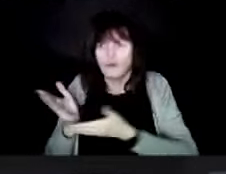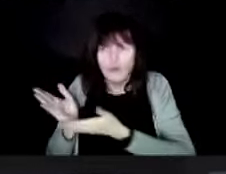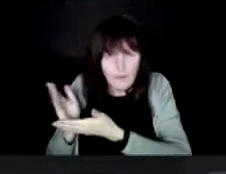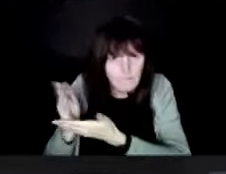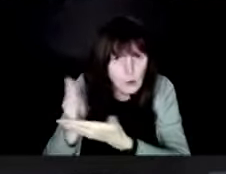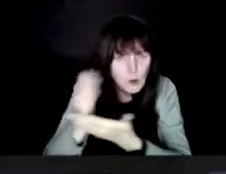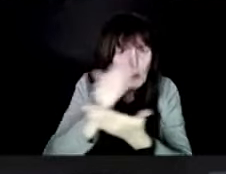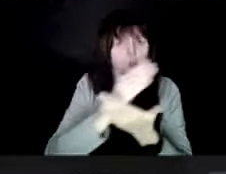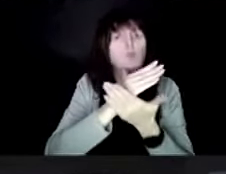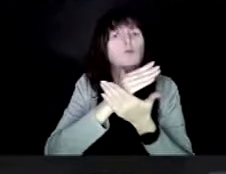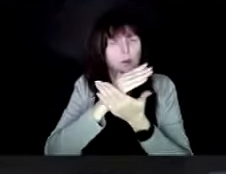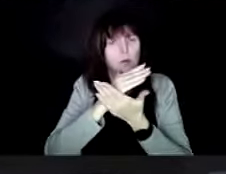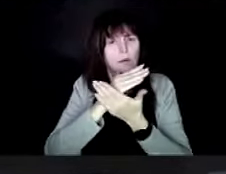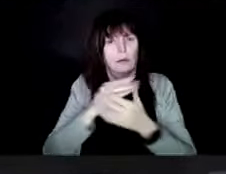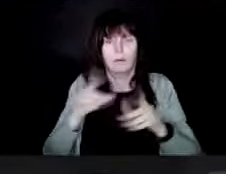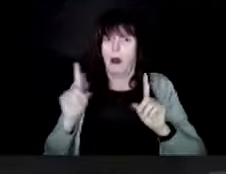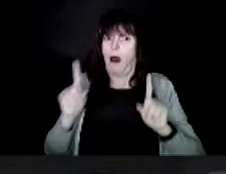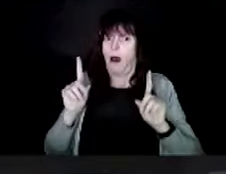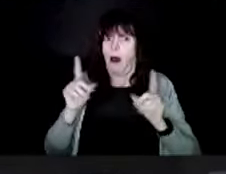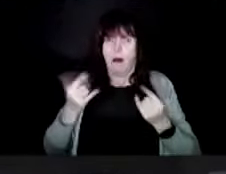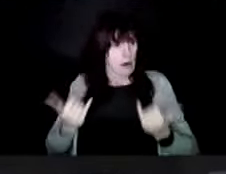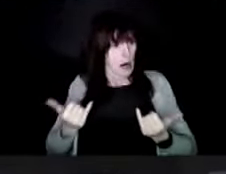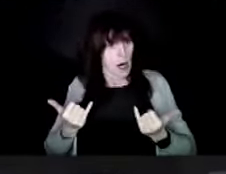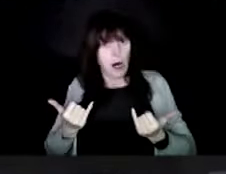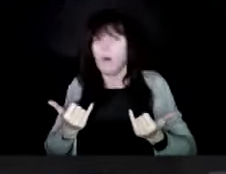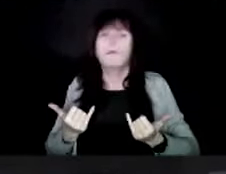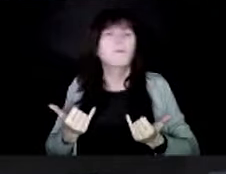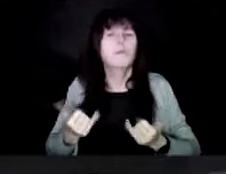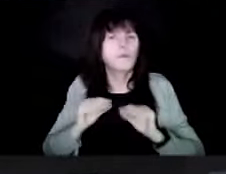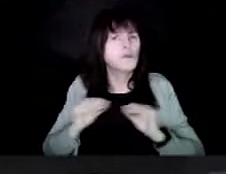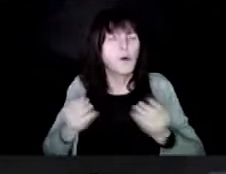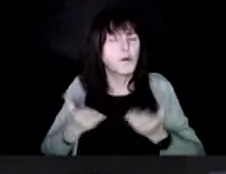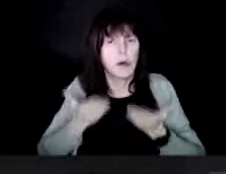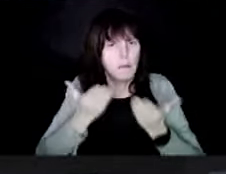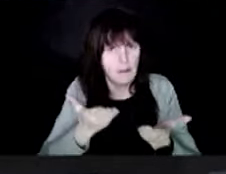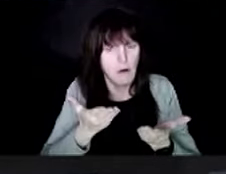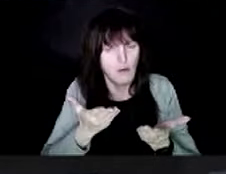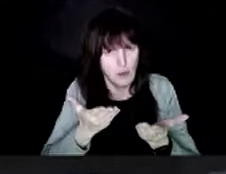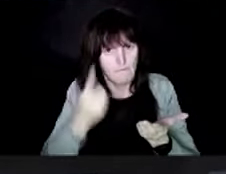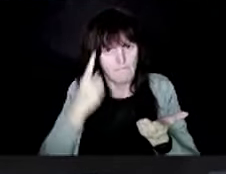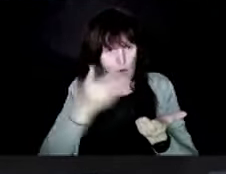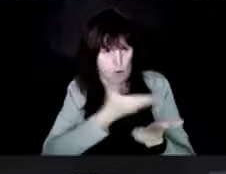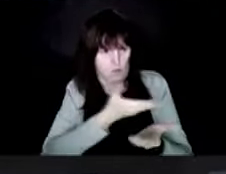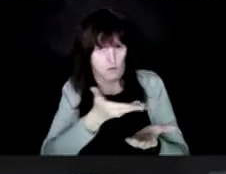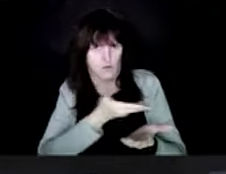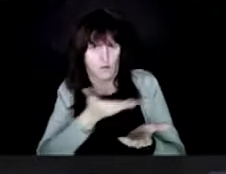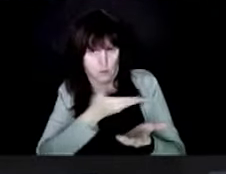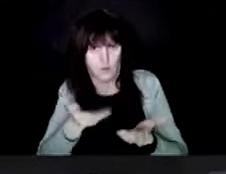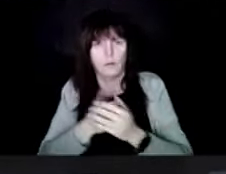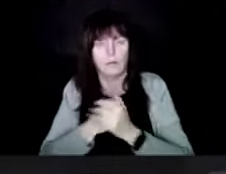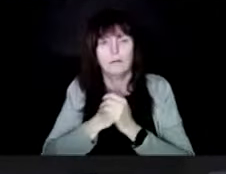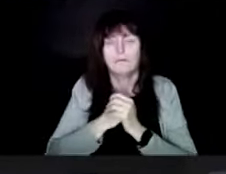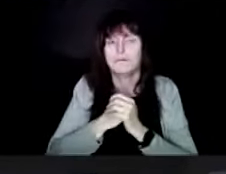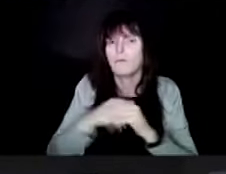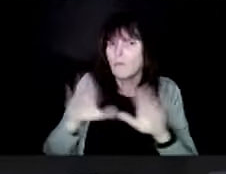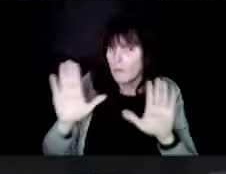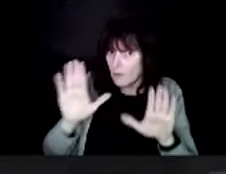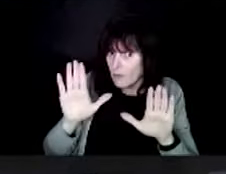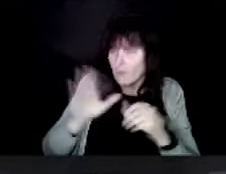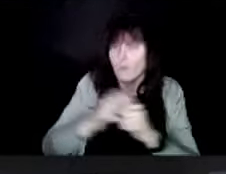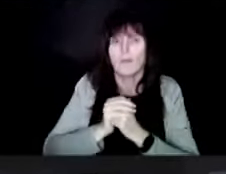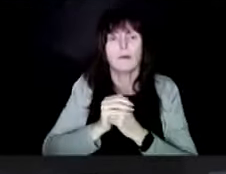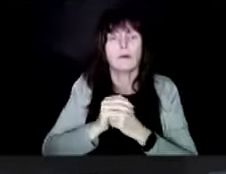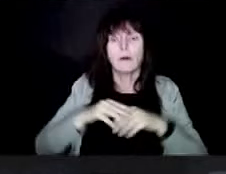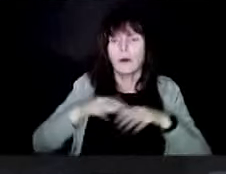no recommendation for a booster yet for either population. Now, for immunocompromised children, we